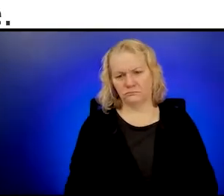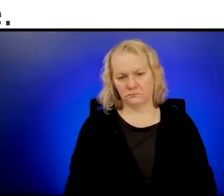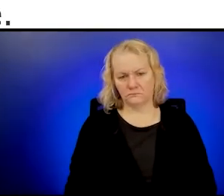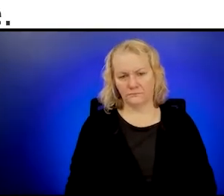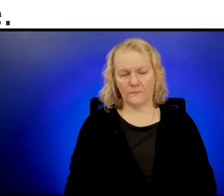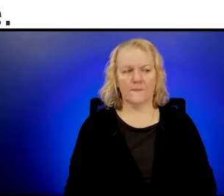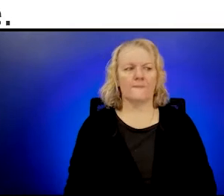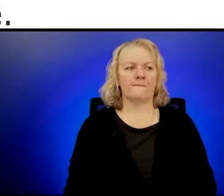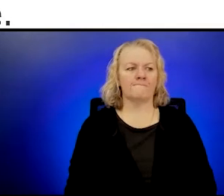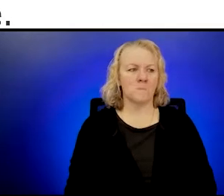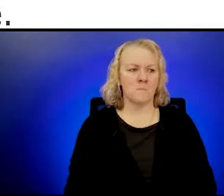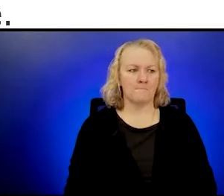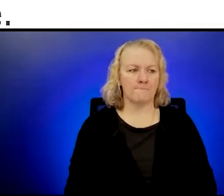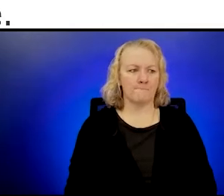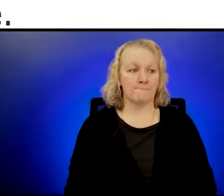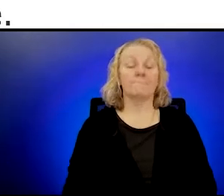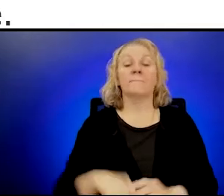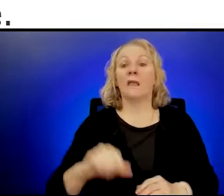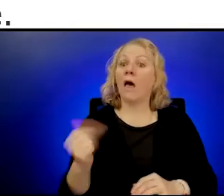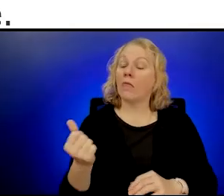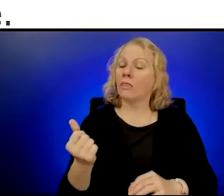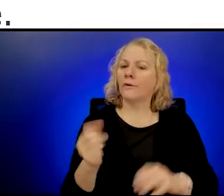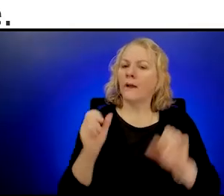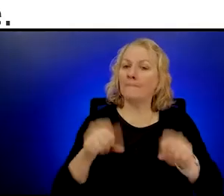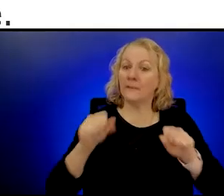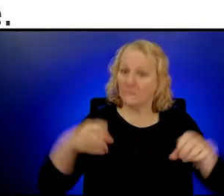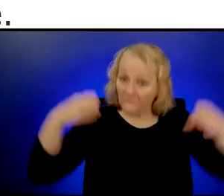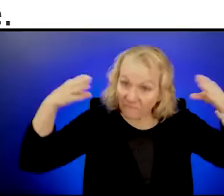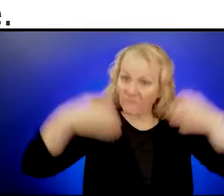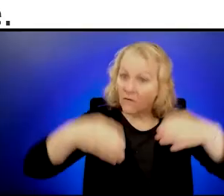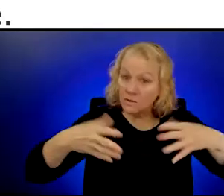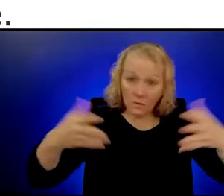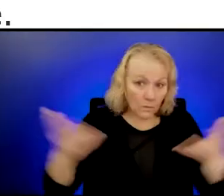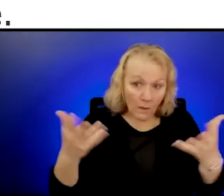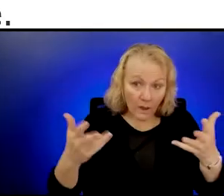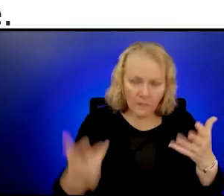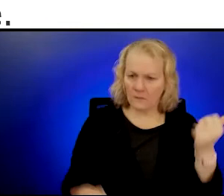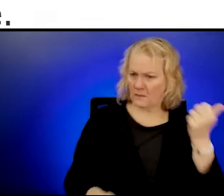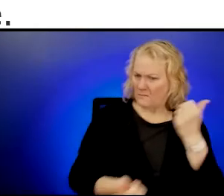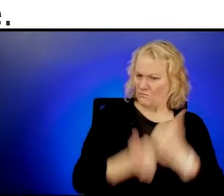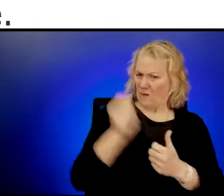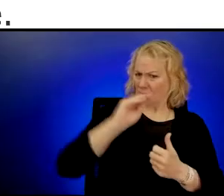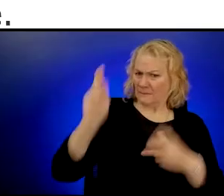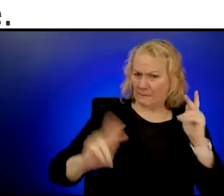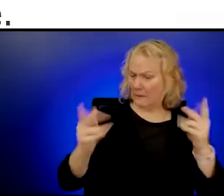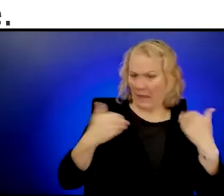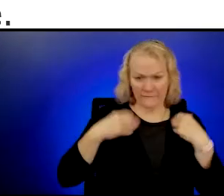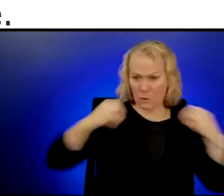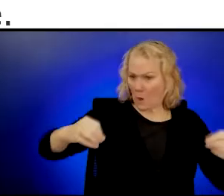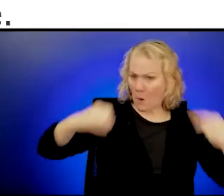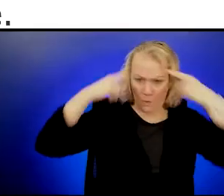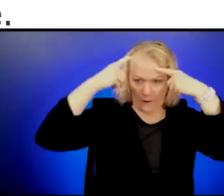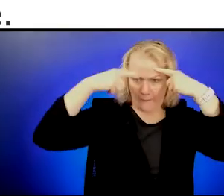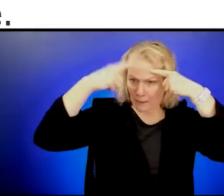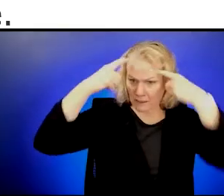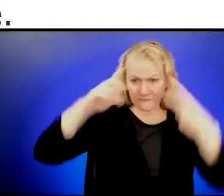So some ability-specific tips. The majority of individuals don't have a cognitive disorder,